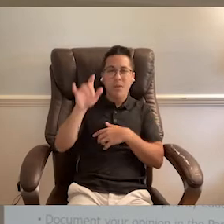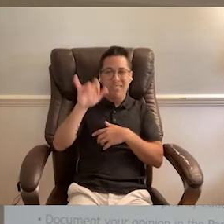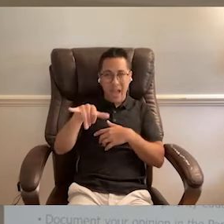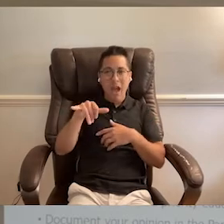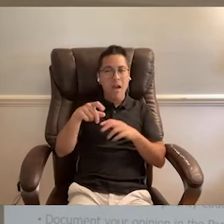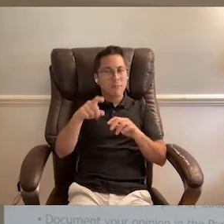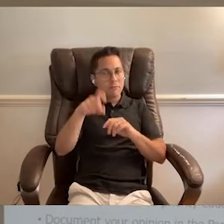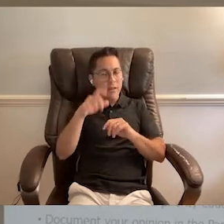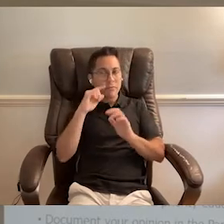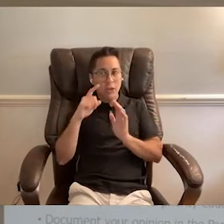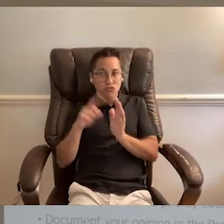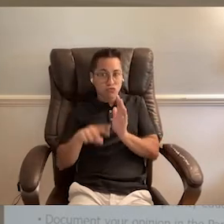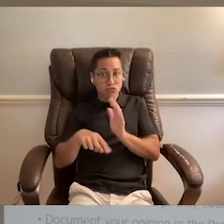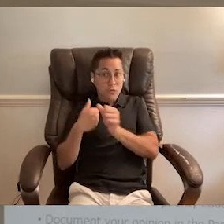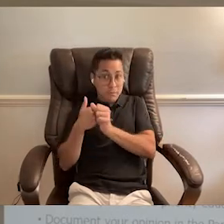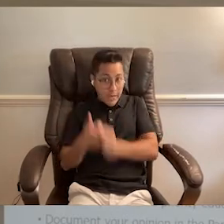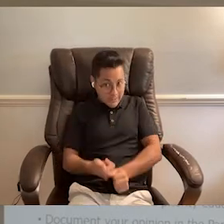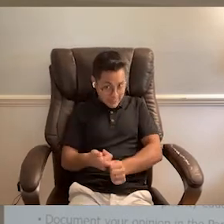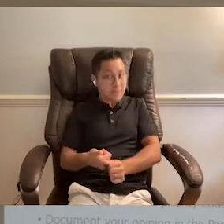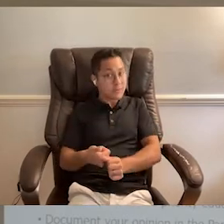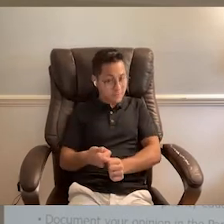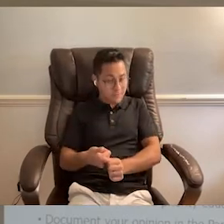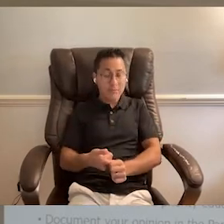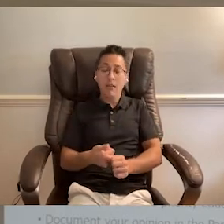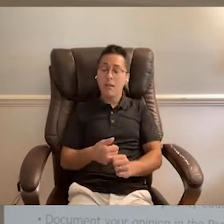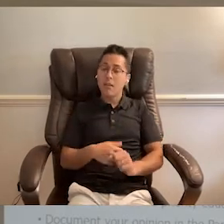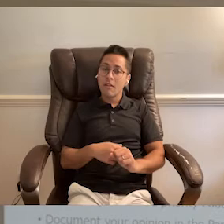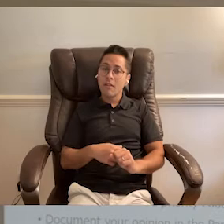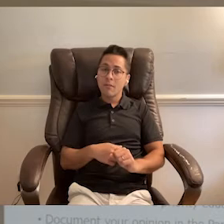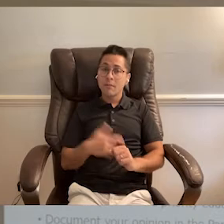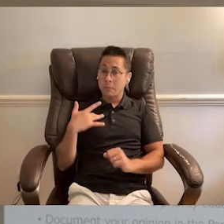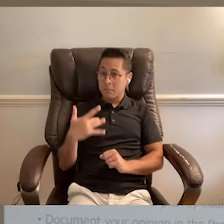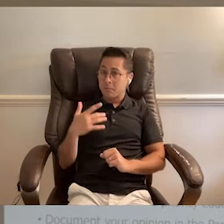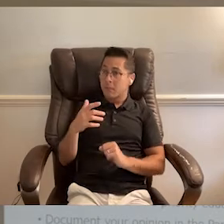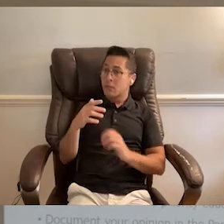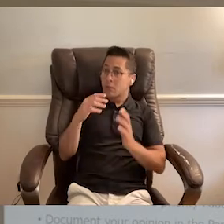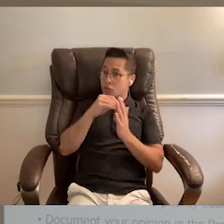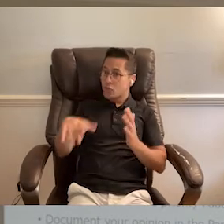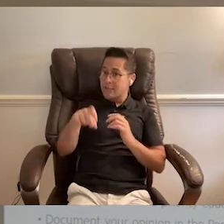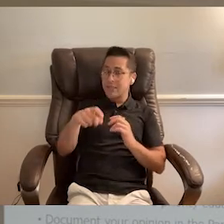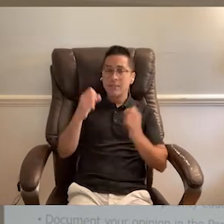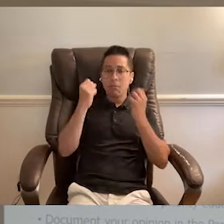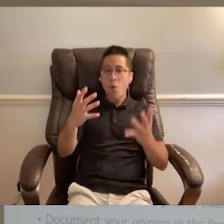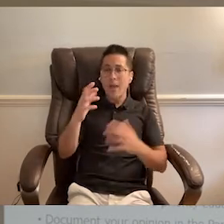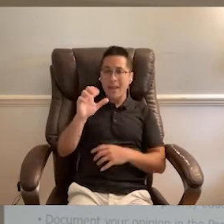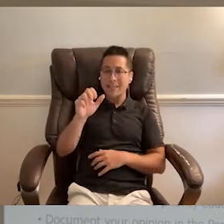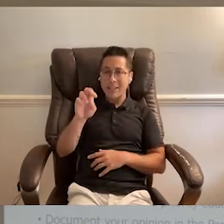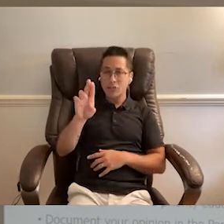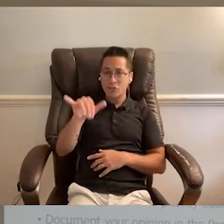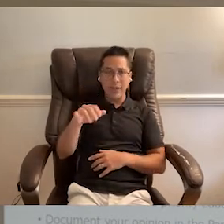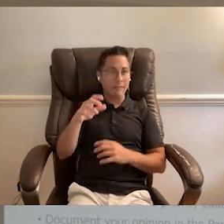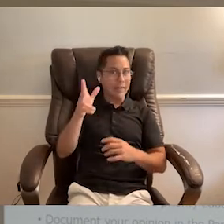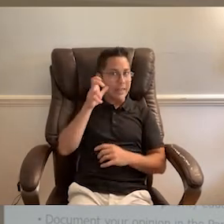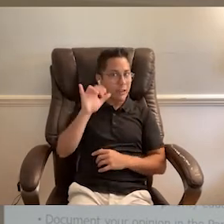research-based, and often the child needs multi-sensory, so they need to hear it, they need to see it, they need to write